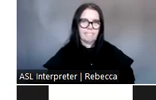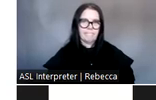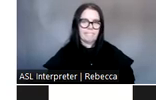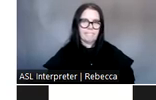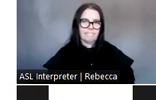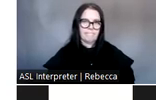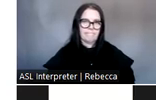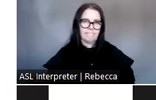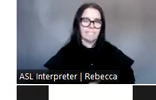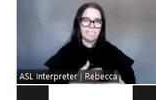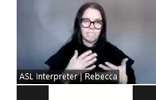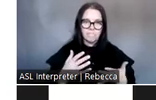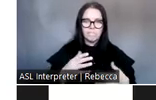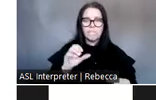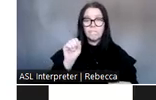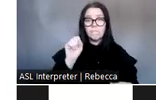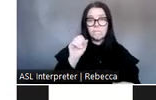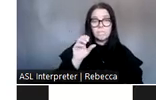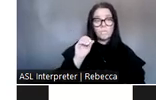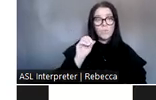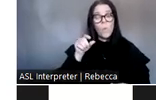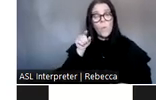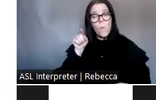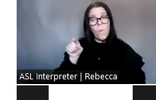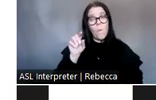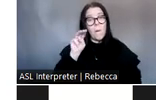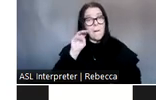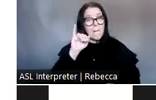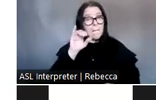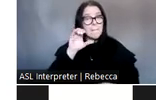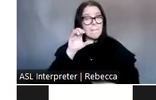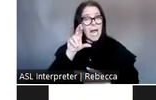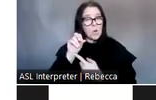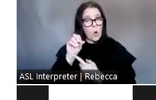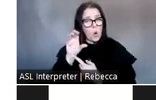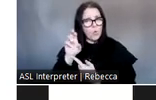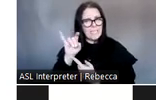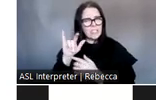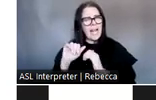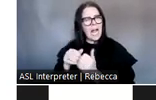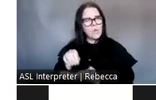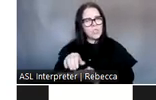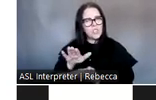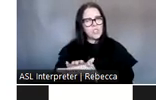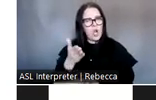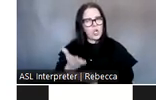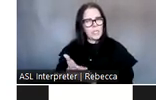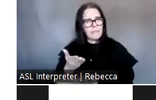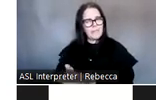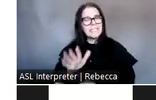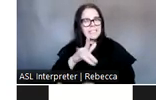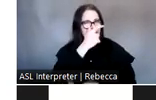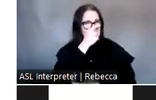So the way that micro-credentials are documented is a little bit of an interesting discussion. And I will say it's evolving